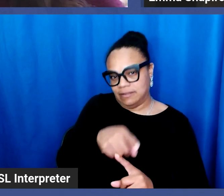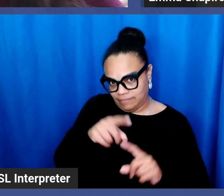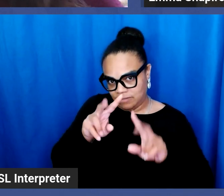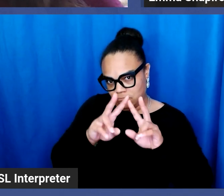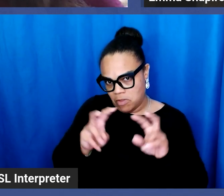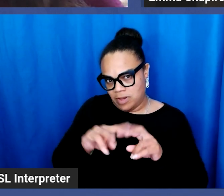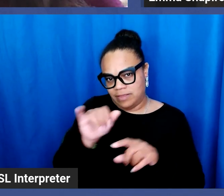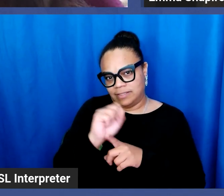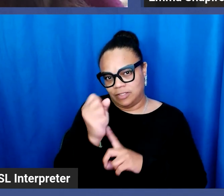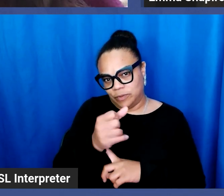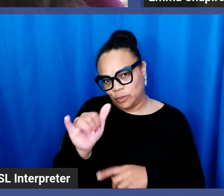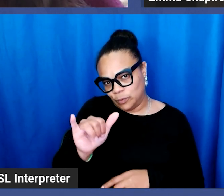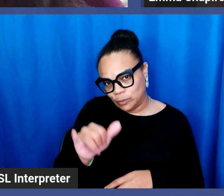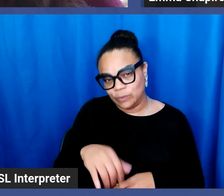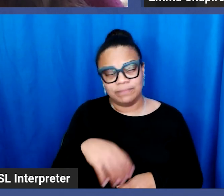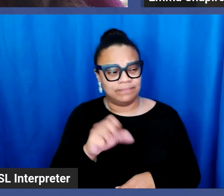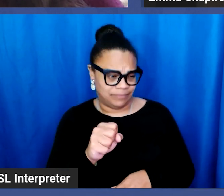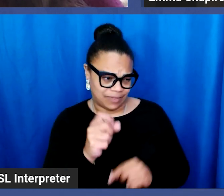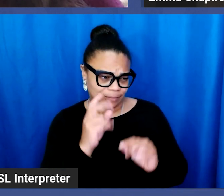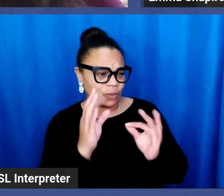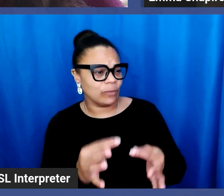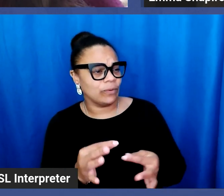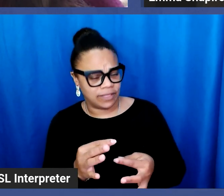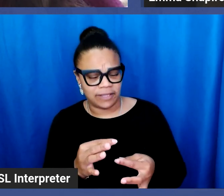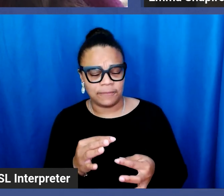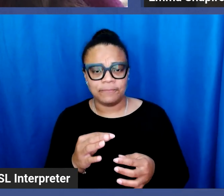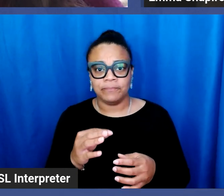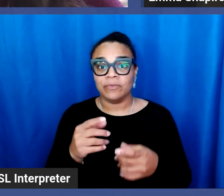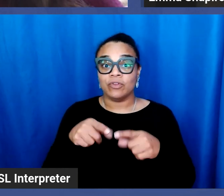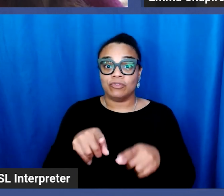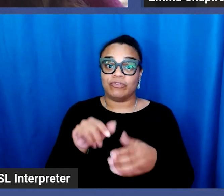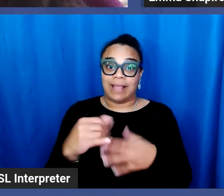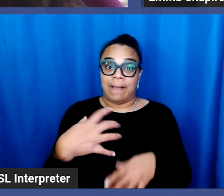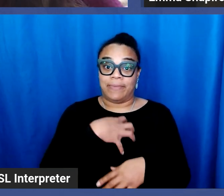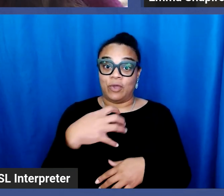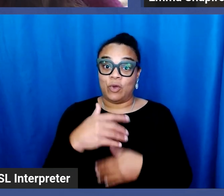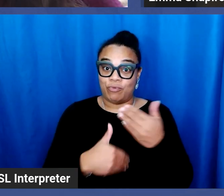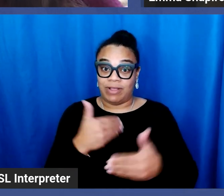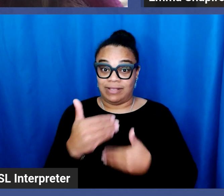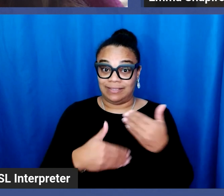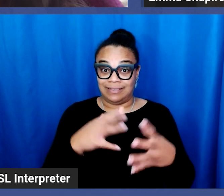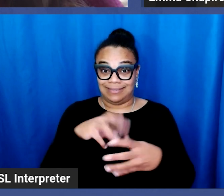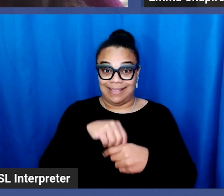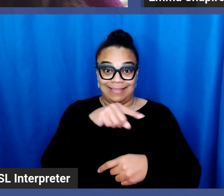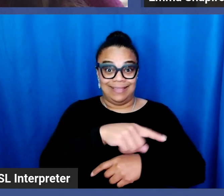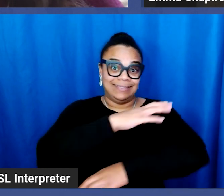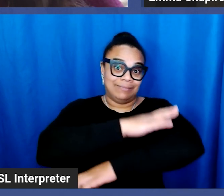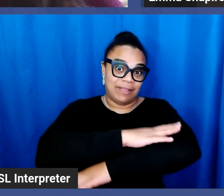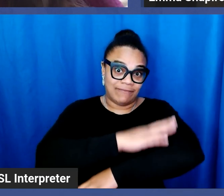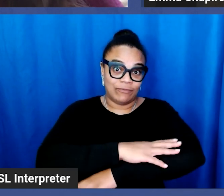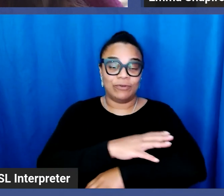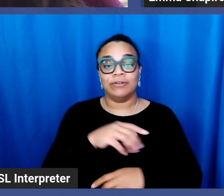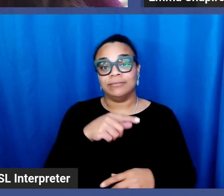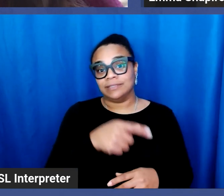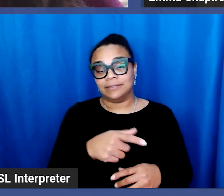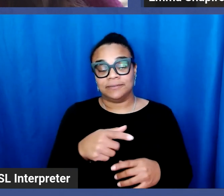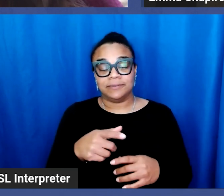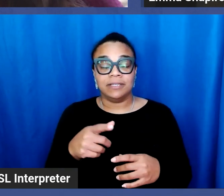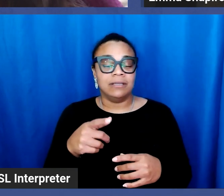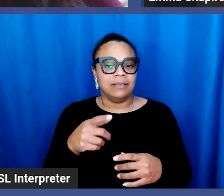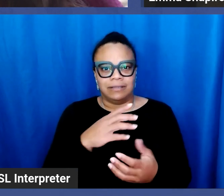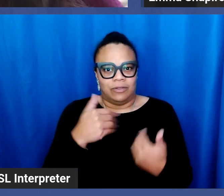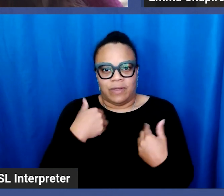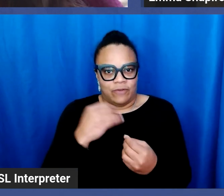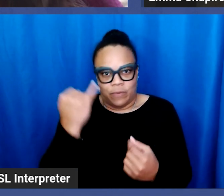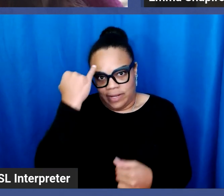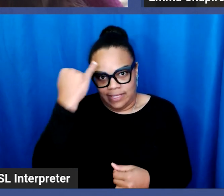situation. Absolutely. Through these appeal processes within these platforms, the black box of these platforms, I mean, you have no